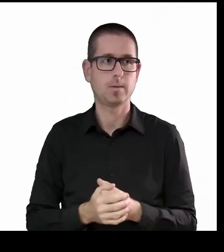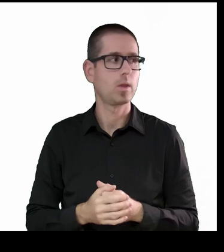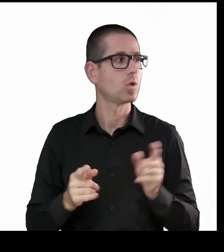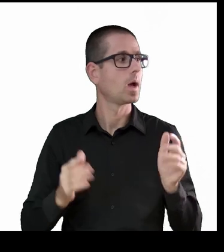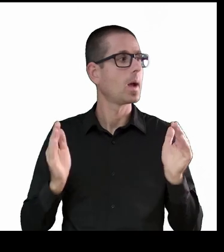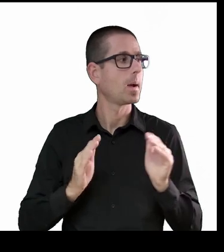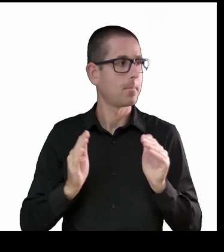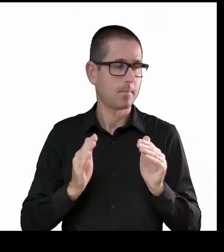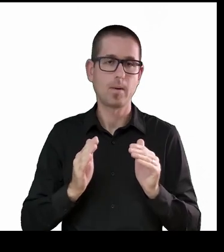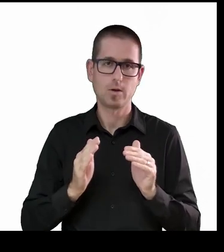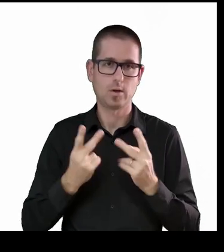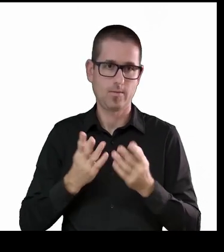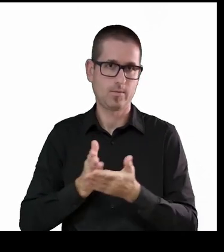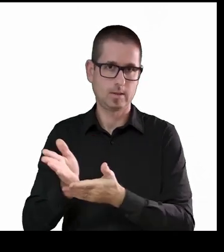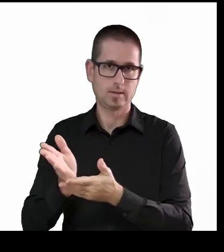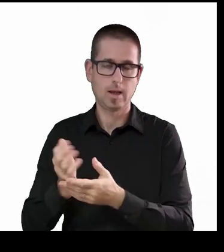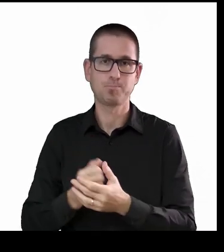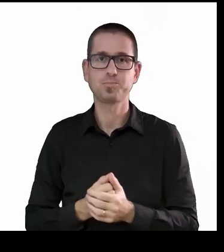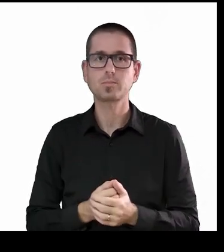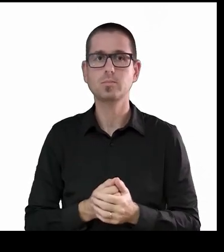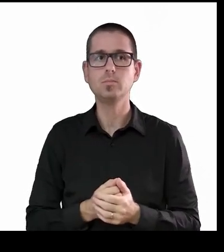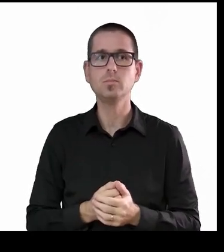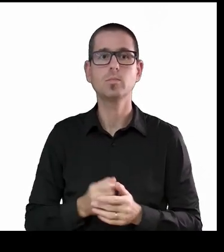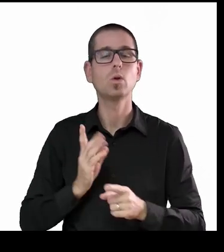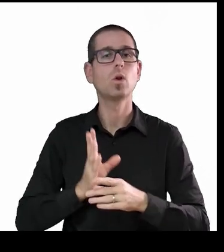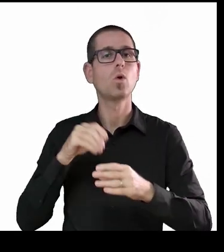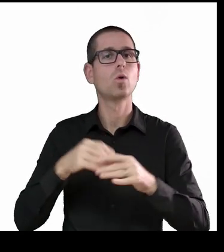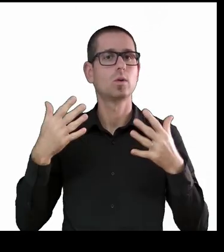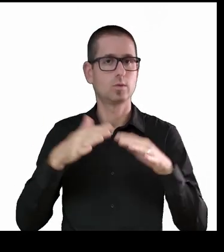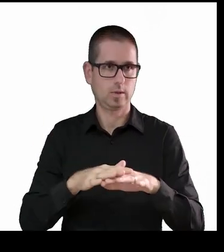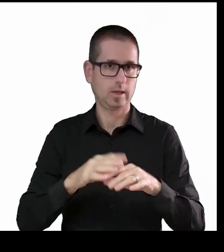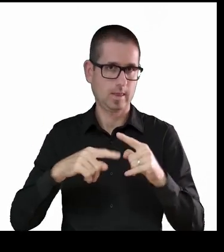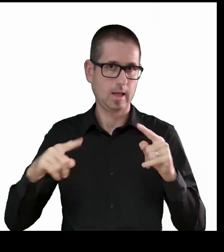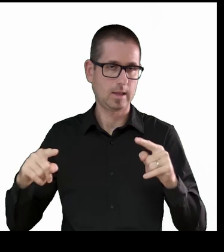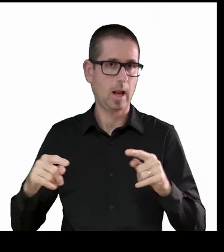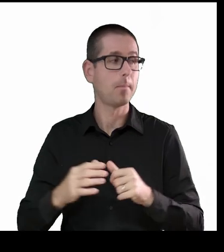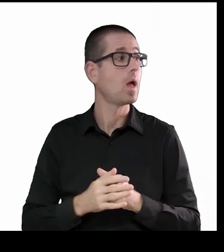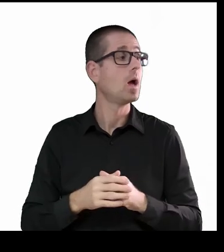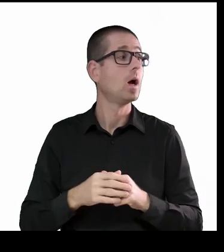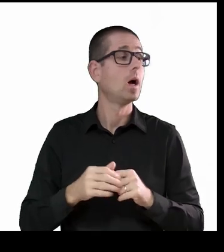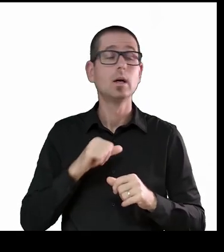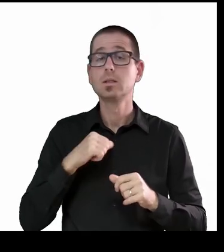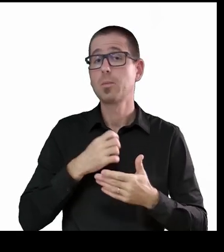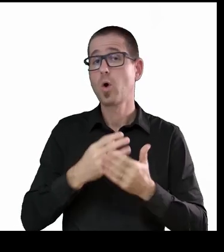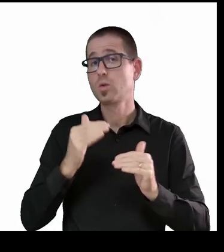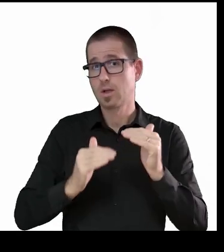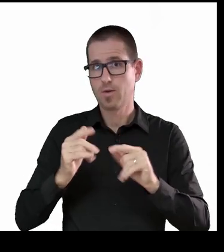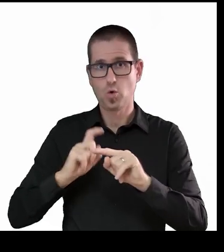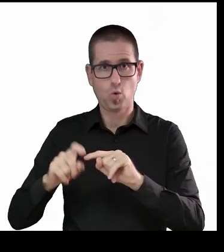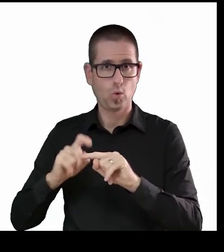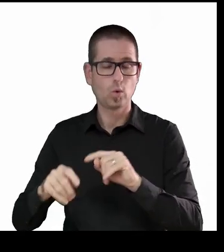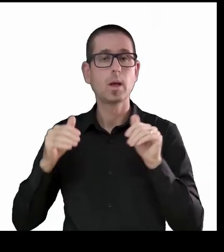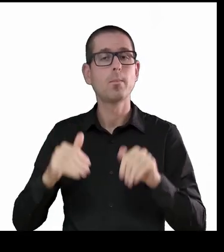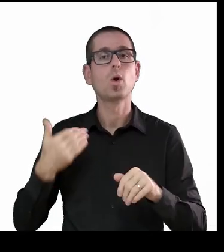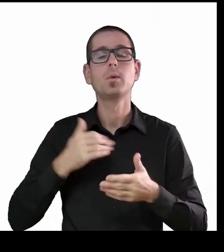of higher education institution on inclusive digital education. So the self-evaluation tool has